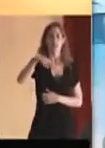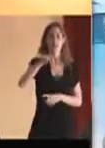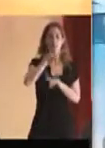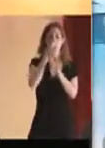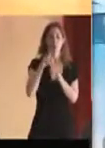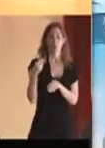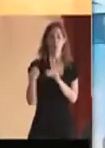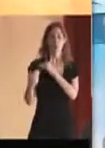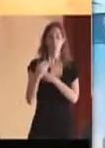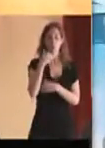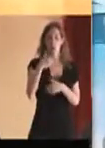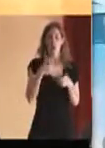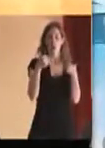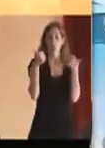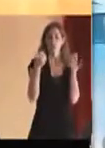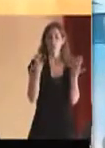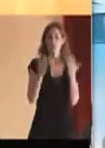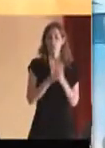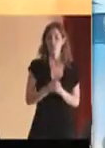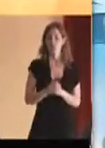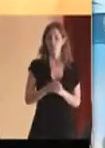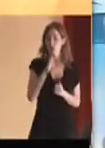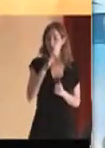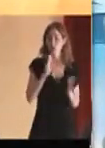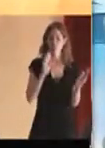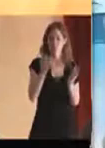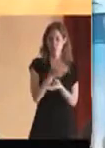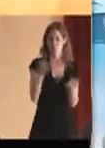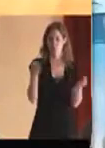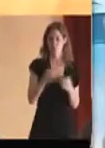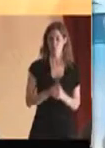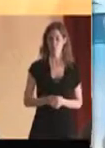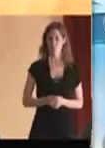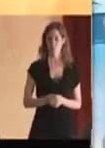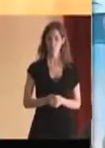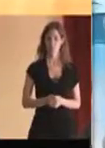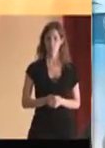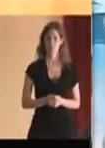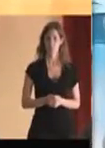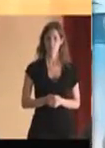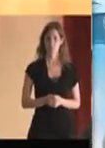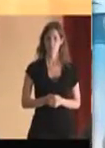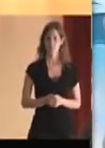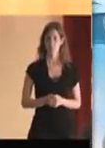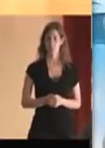If there's any question from the audience, please go ahead.